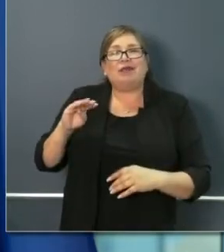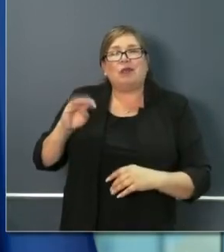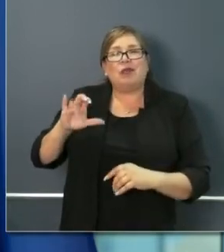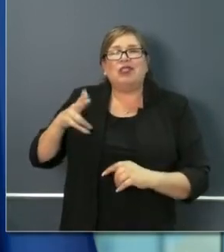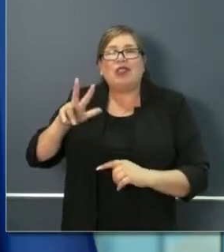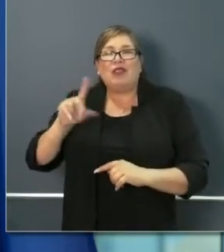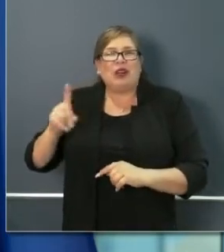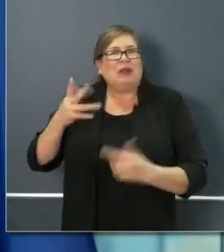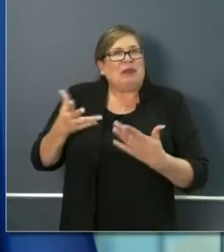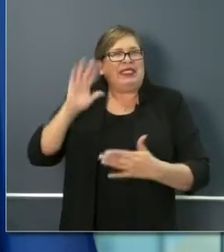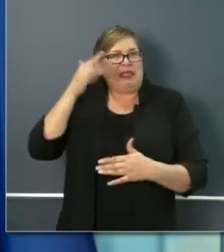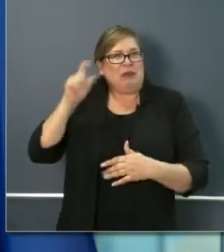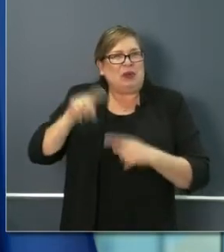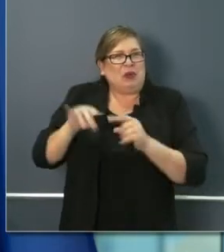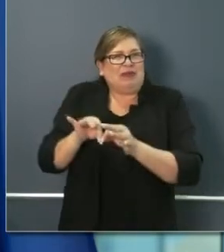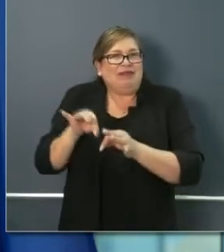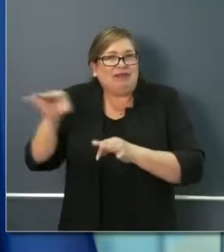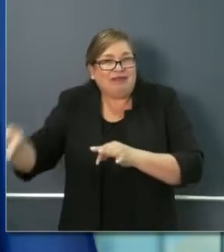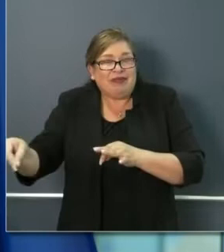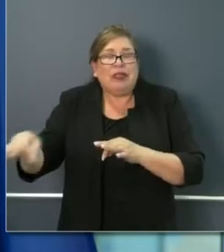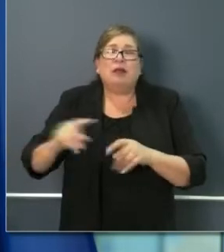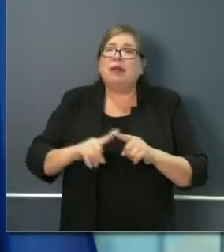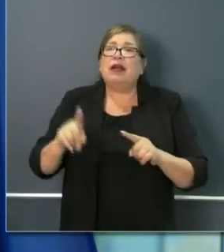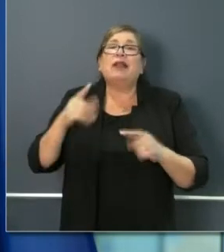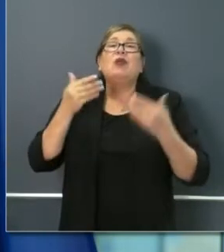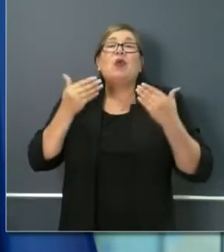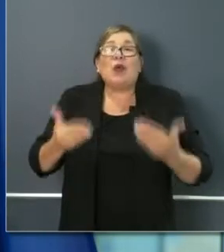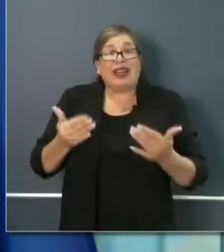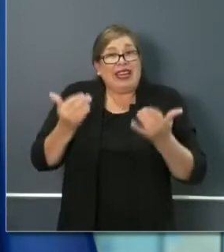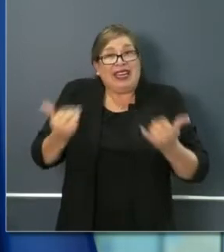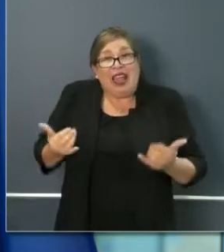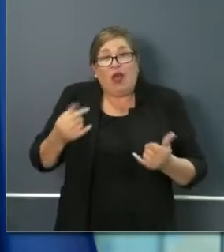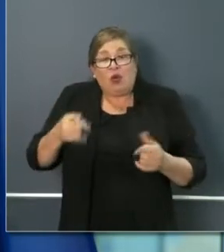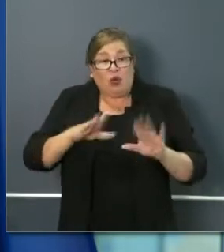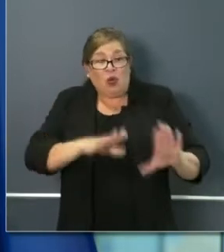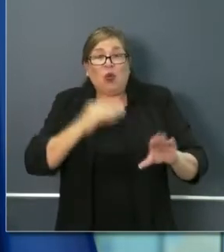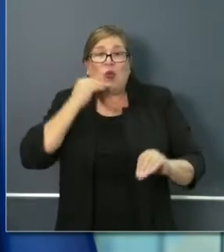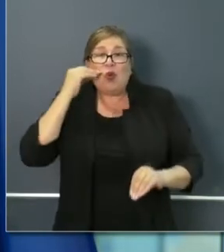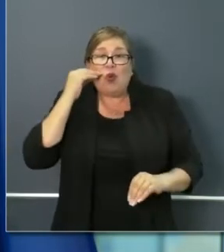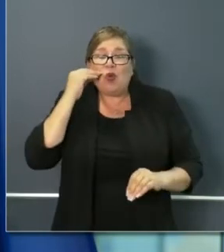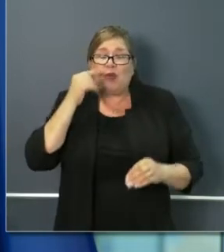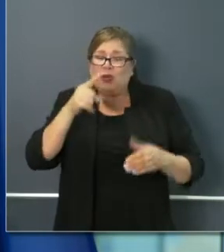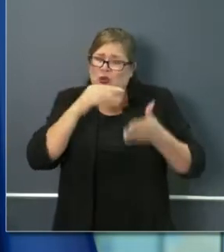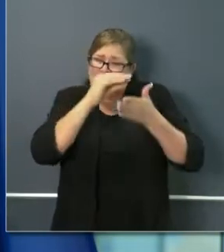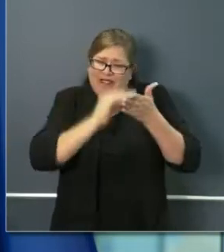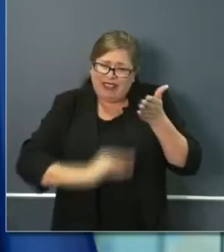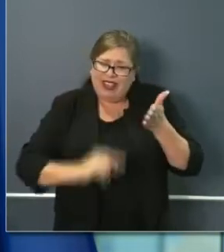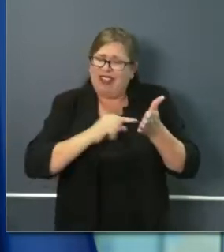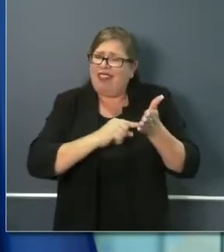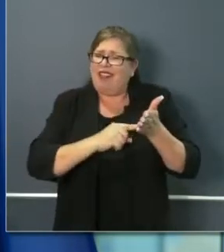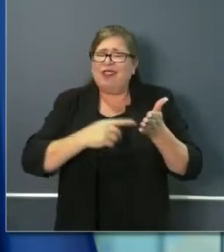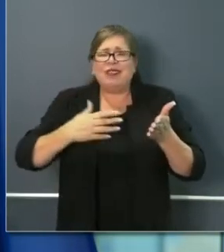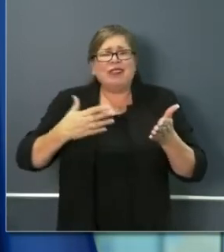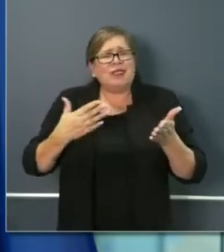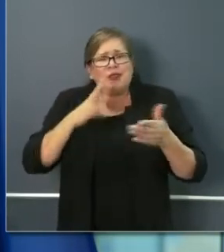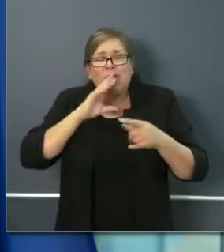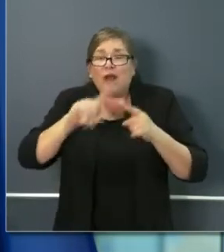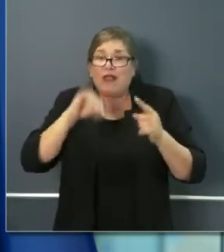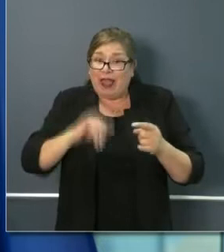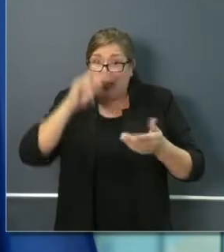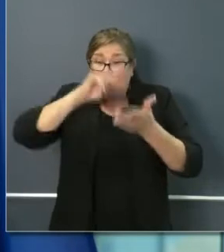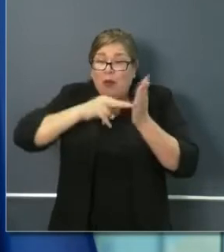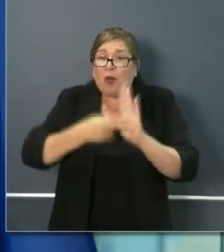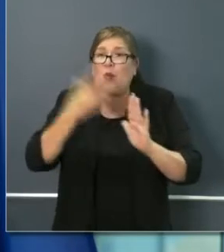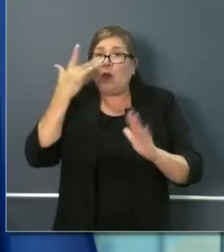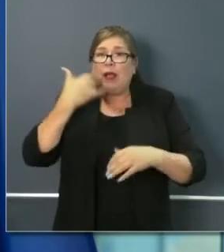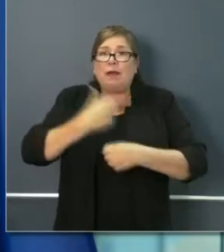another conversation. But please fill out your census forms. That's about representation. That's about remuneration. It's about